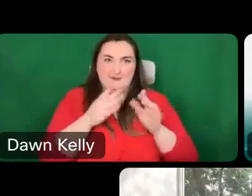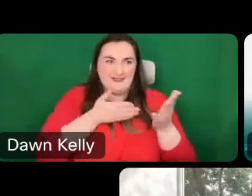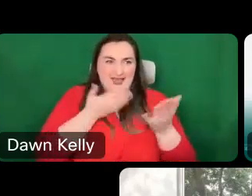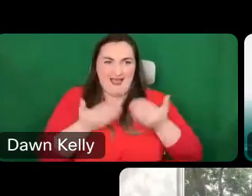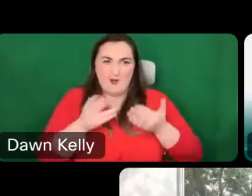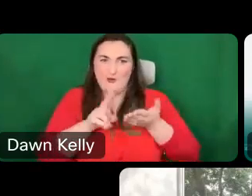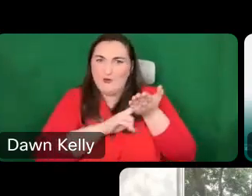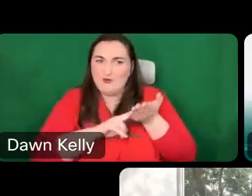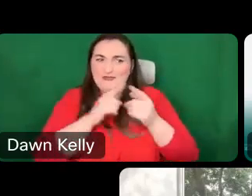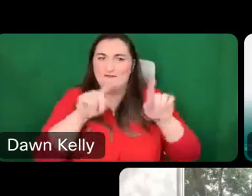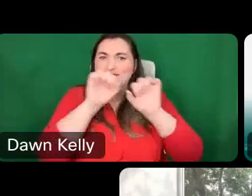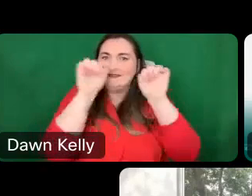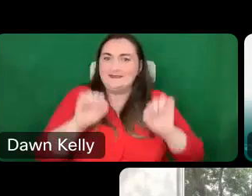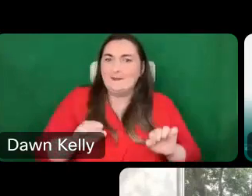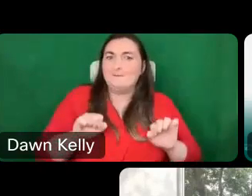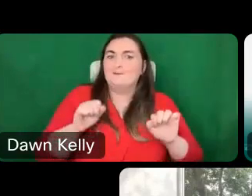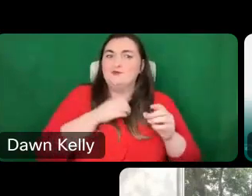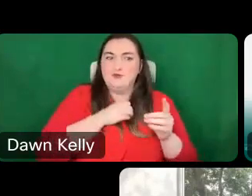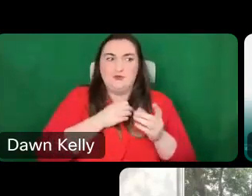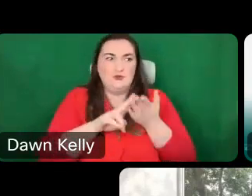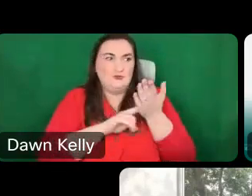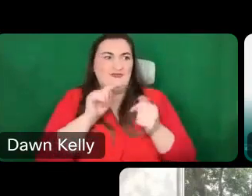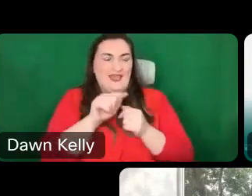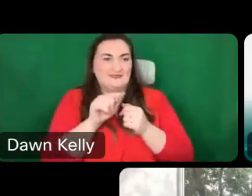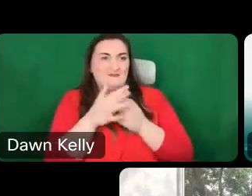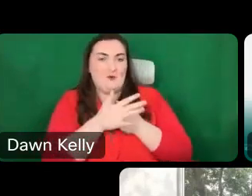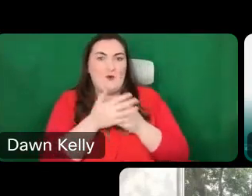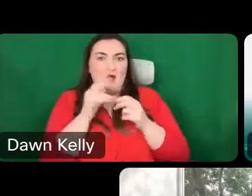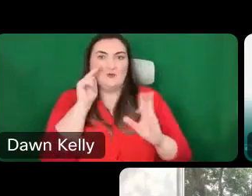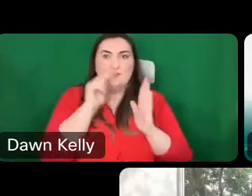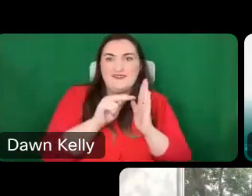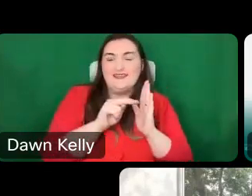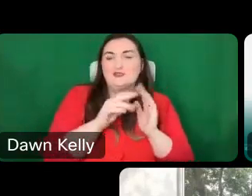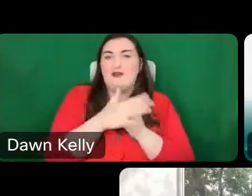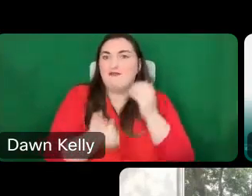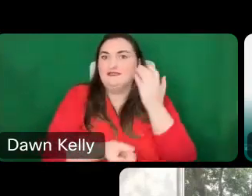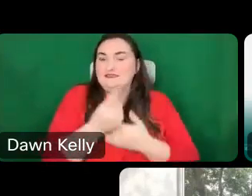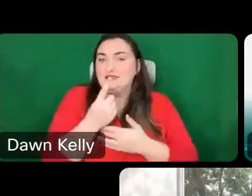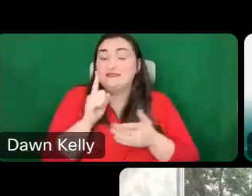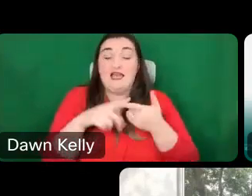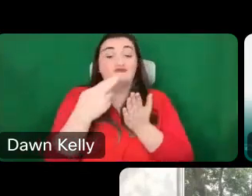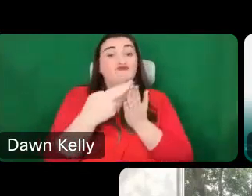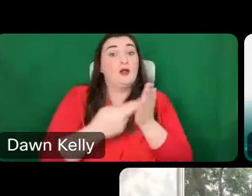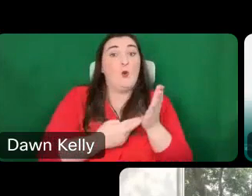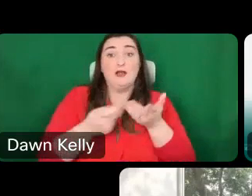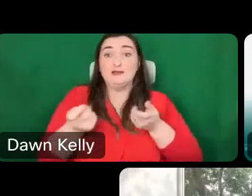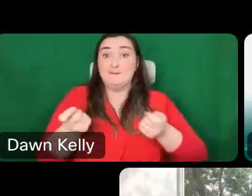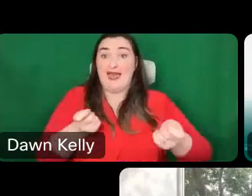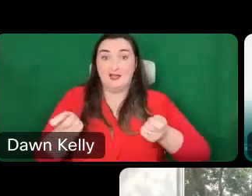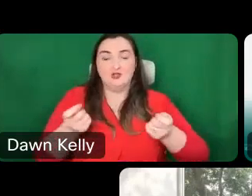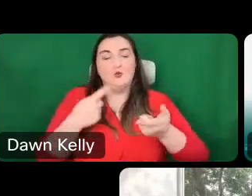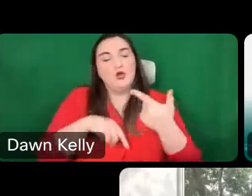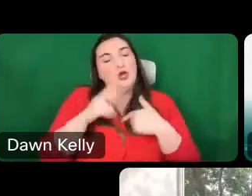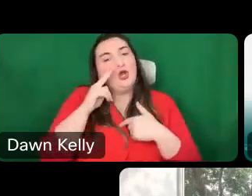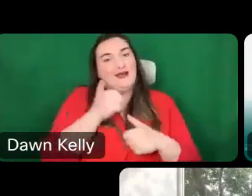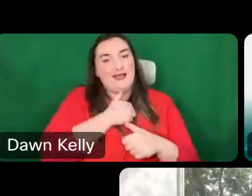use then our NIM system to do that notification piece. And then records management. I know we're looking at nationally,